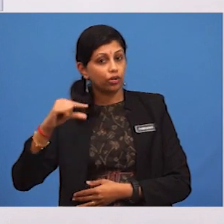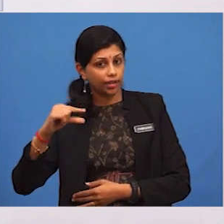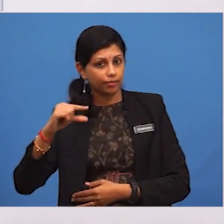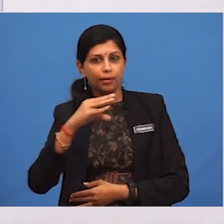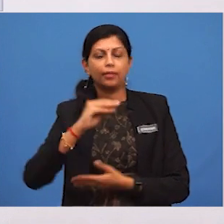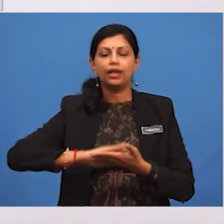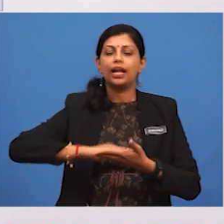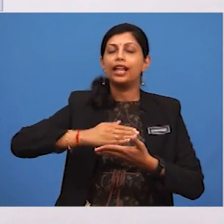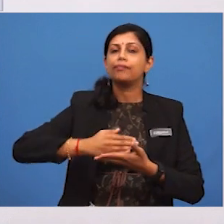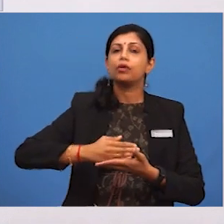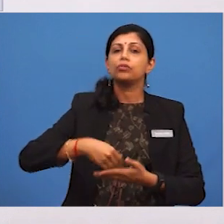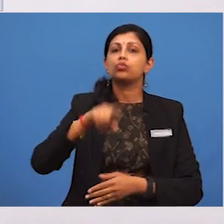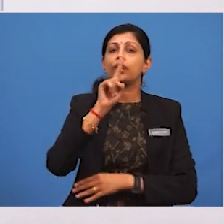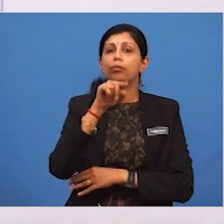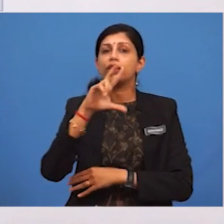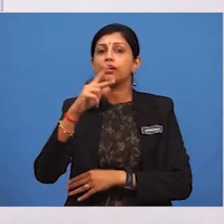1.3 kilograms.